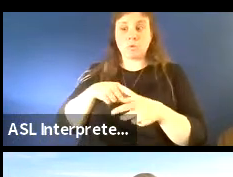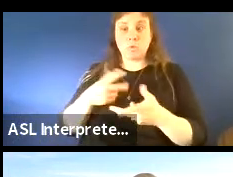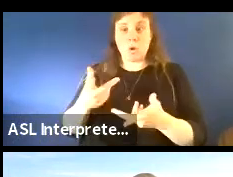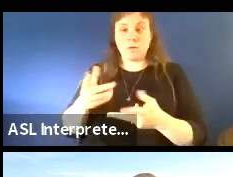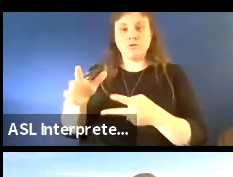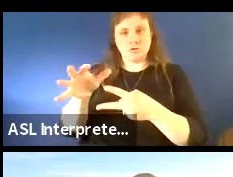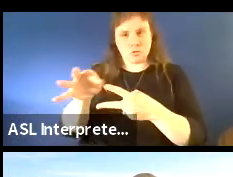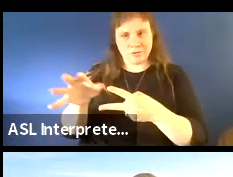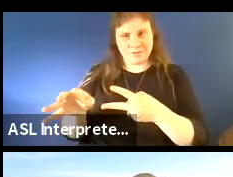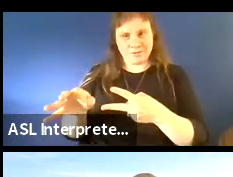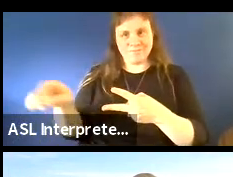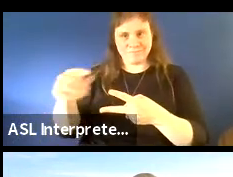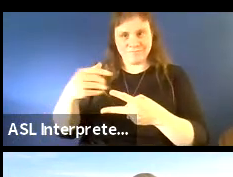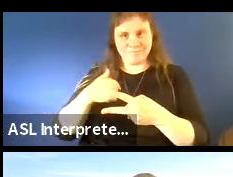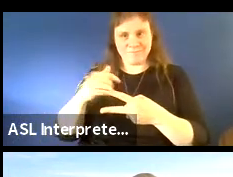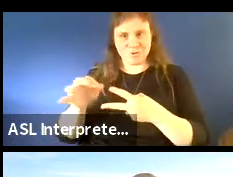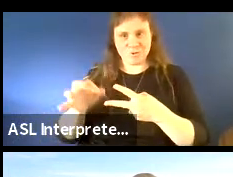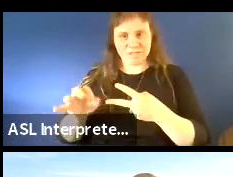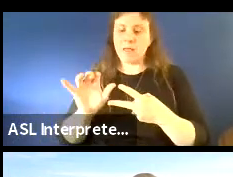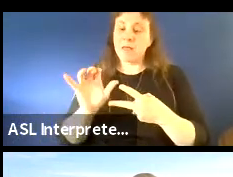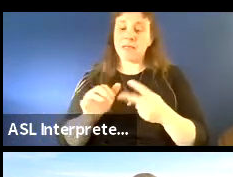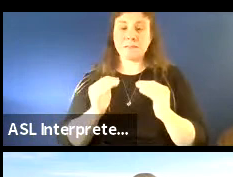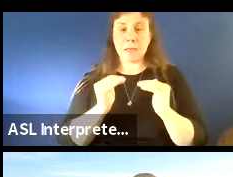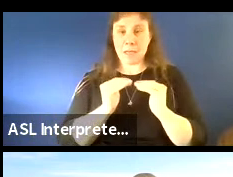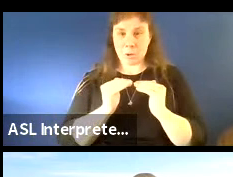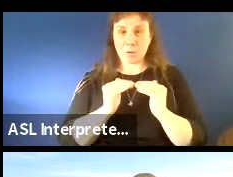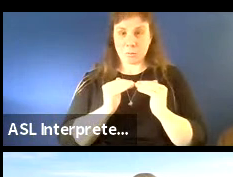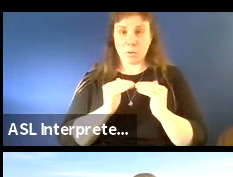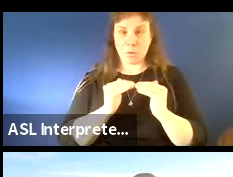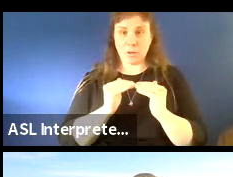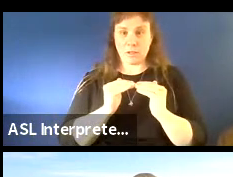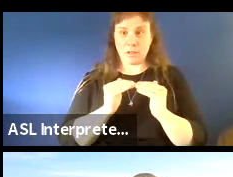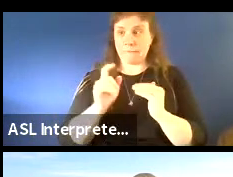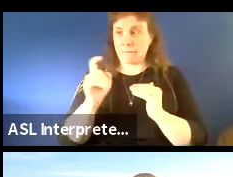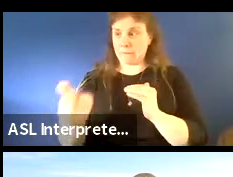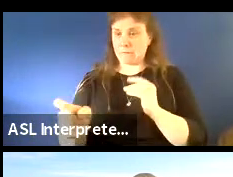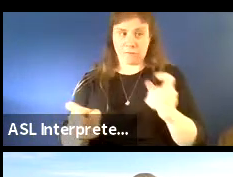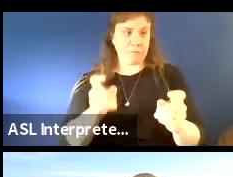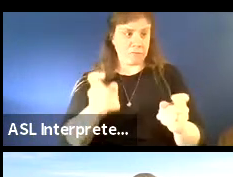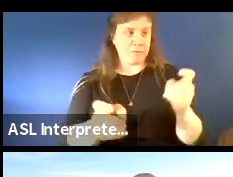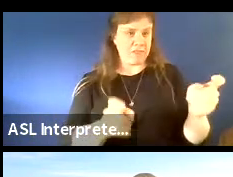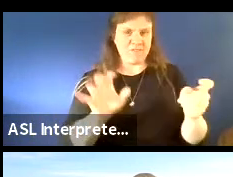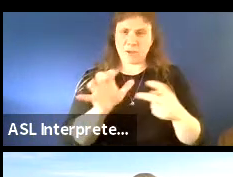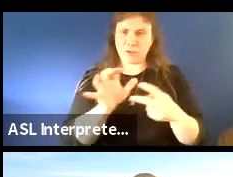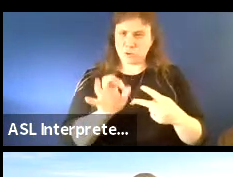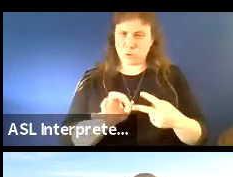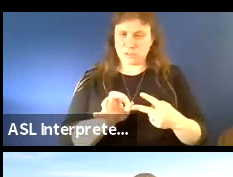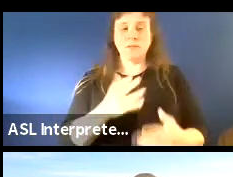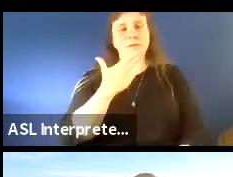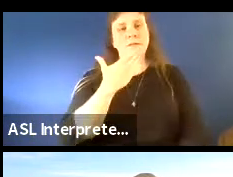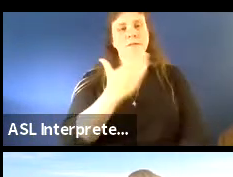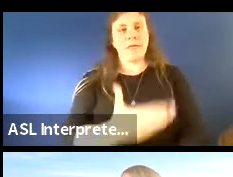which should be equitably distributed as well. Thank you.